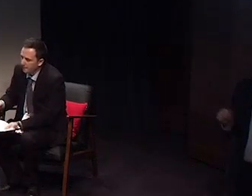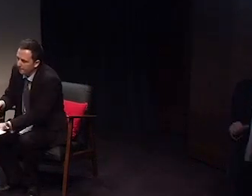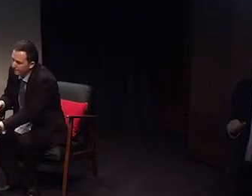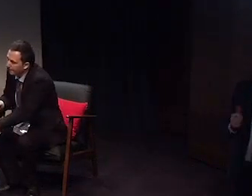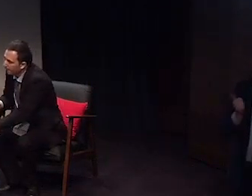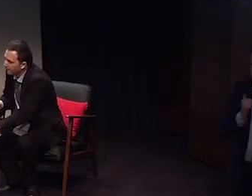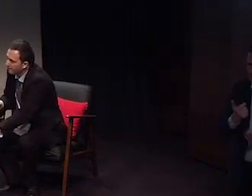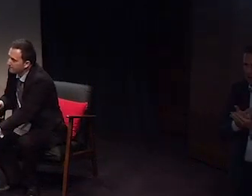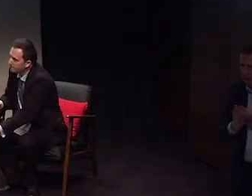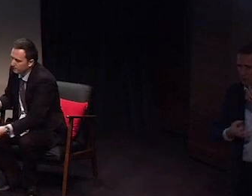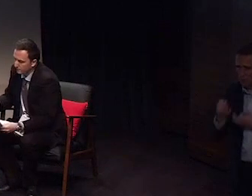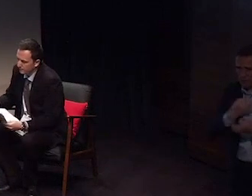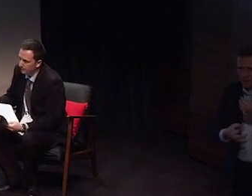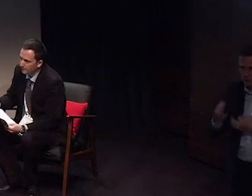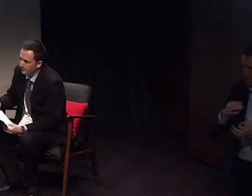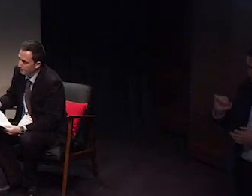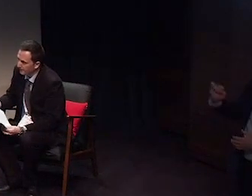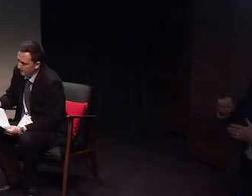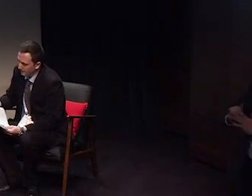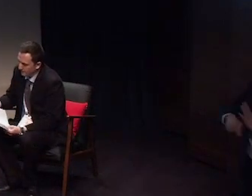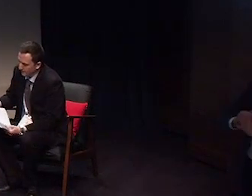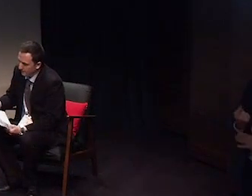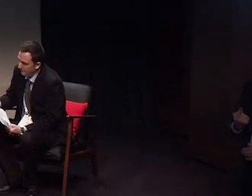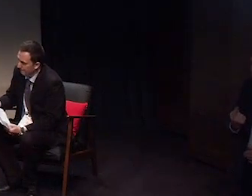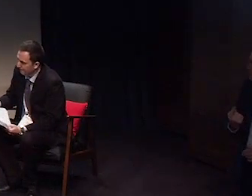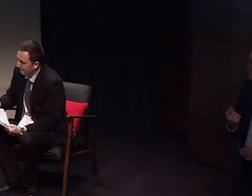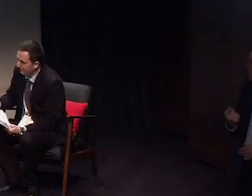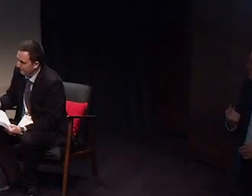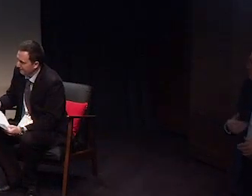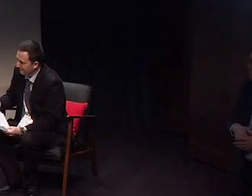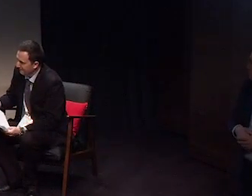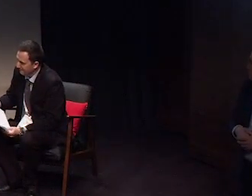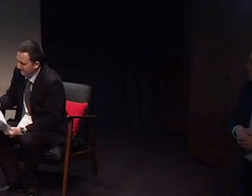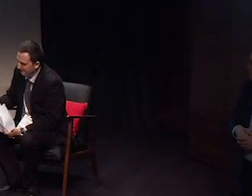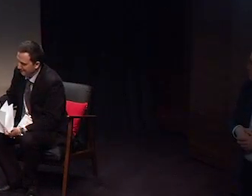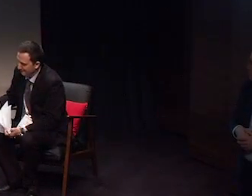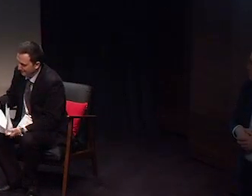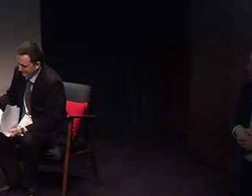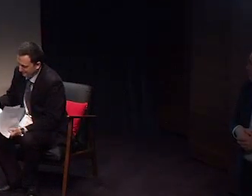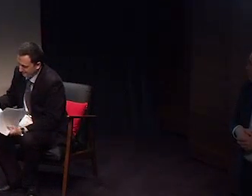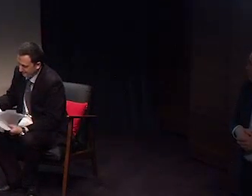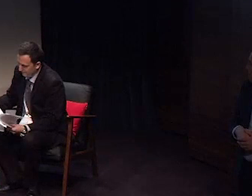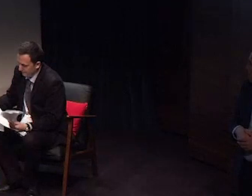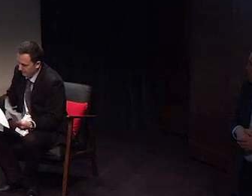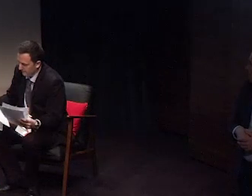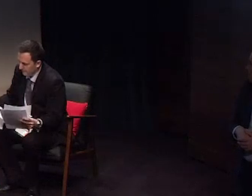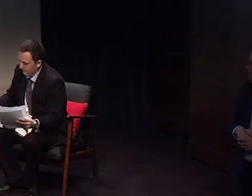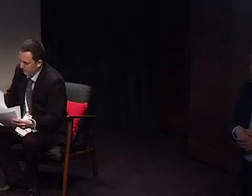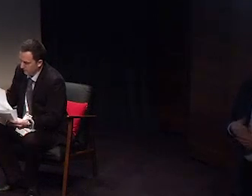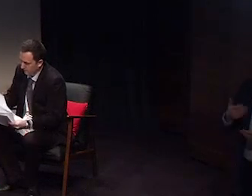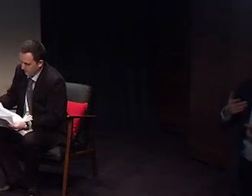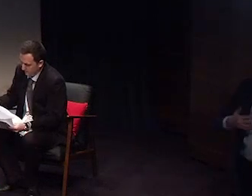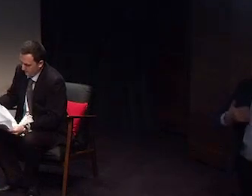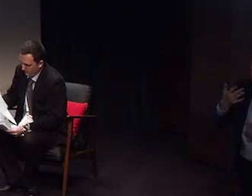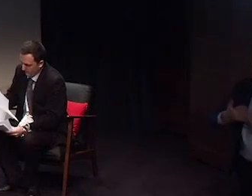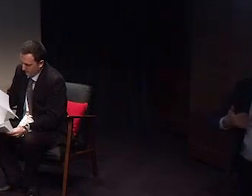lot of questions about this project and the results. But basically, we see that we got good